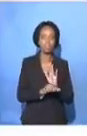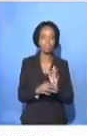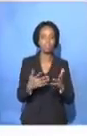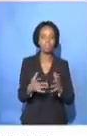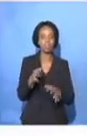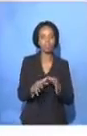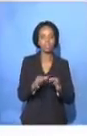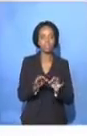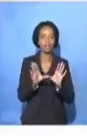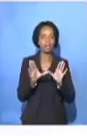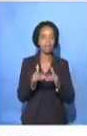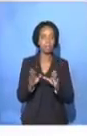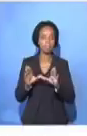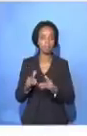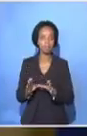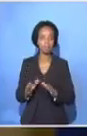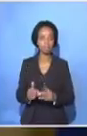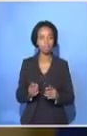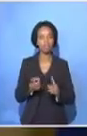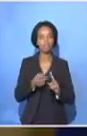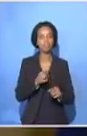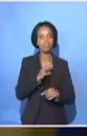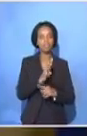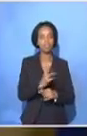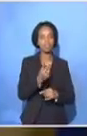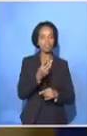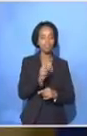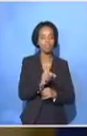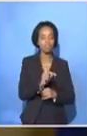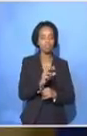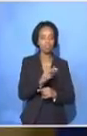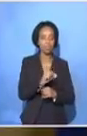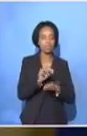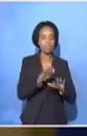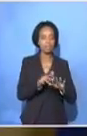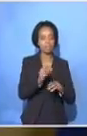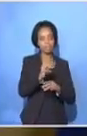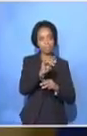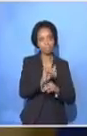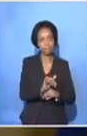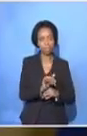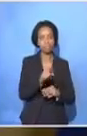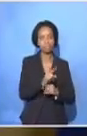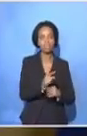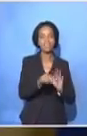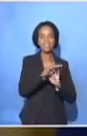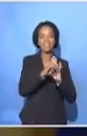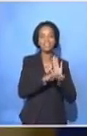4th April 2019. The ICASA also published the distributed